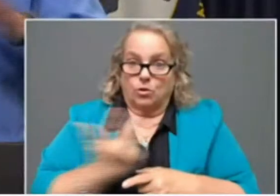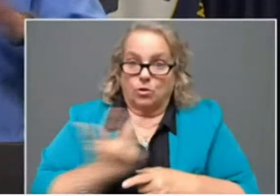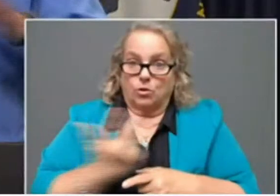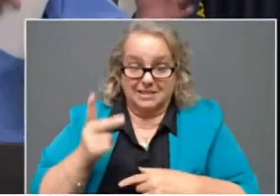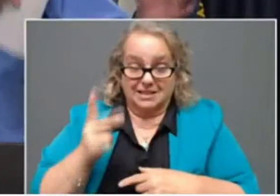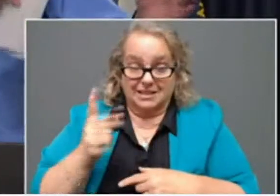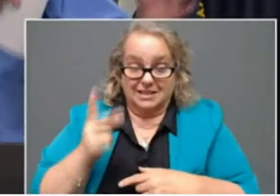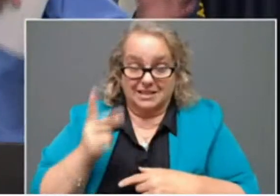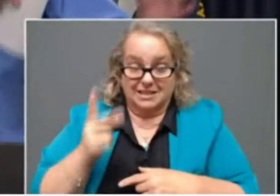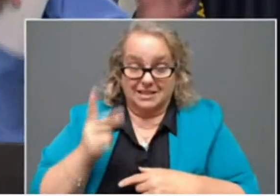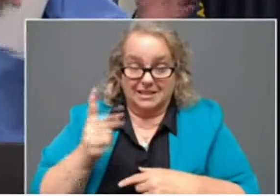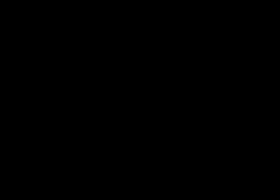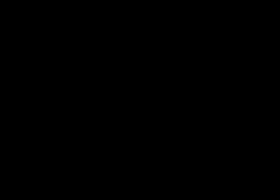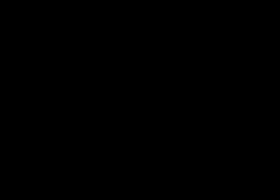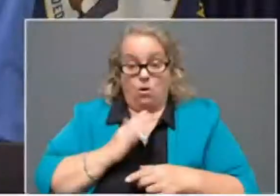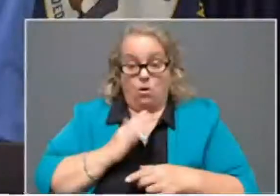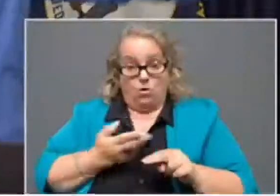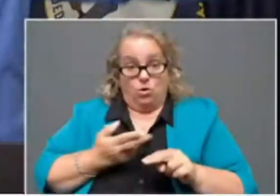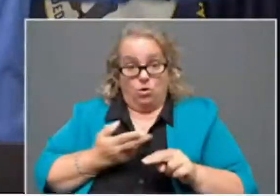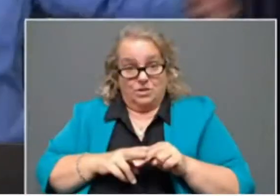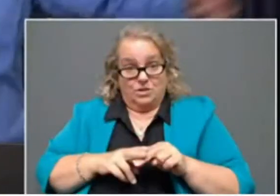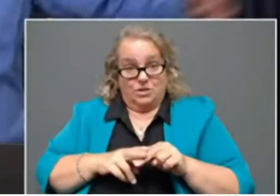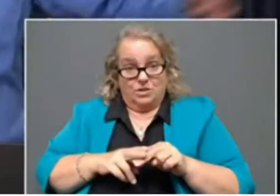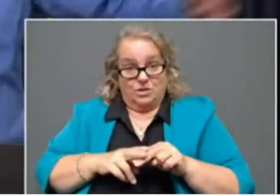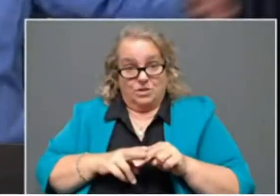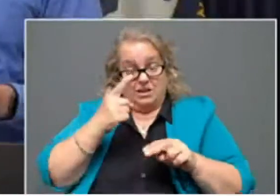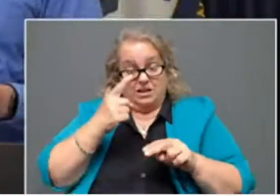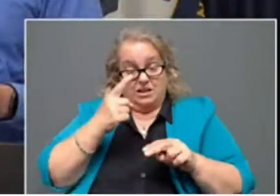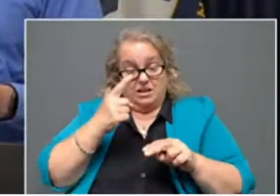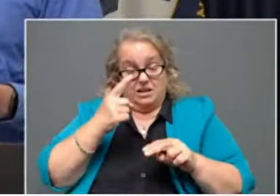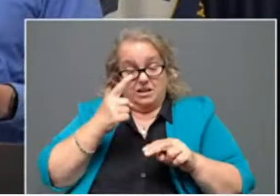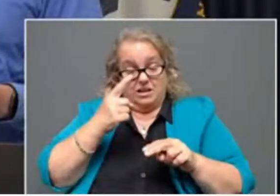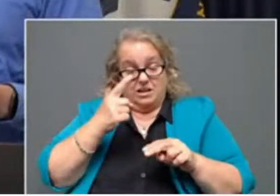it happens weeks after the actual positive case.